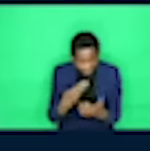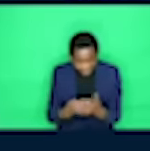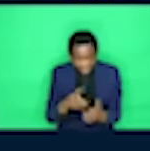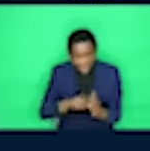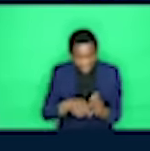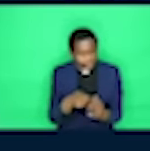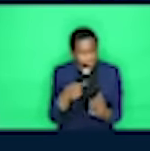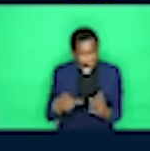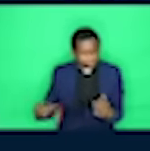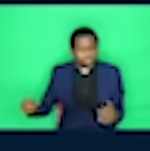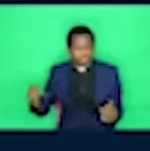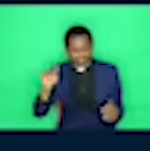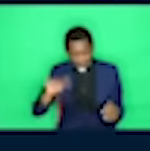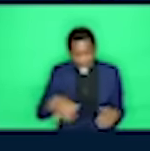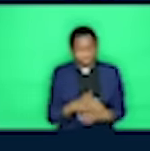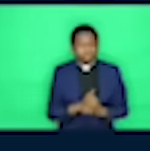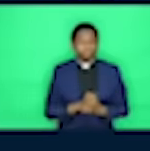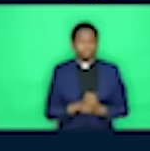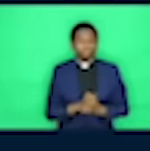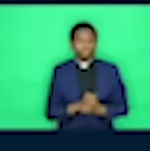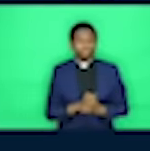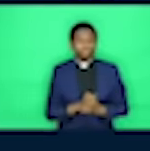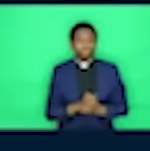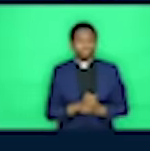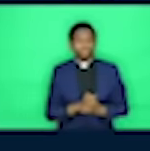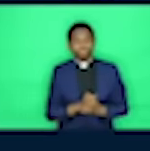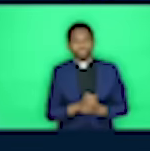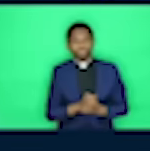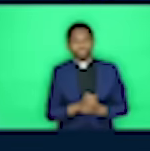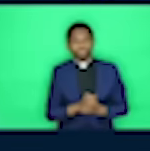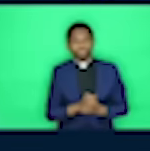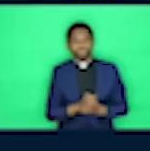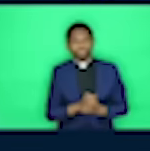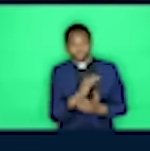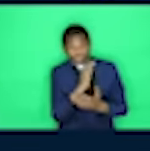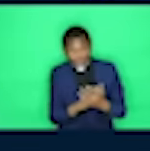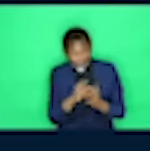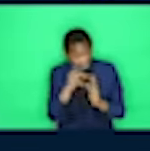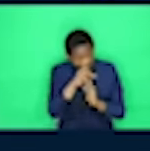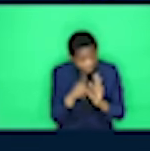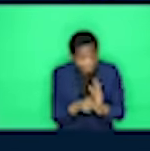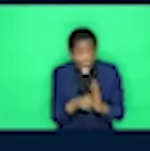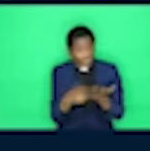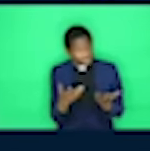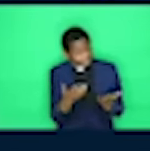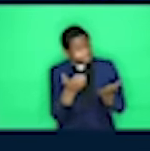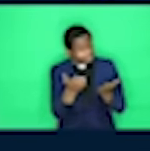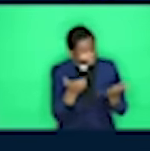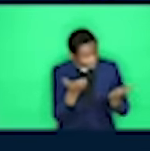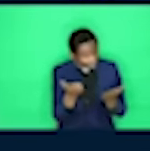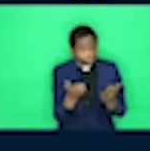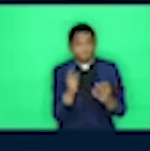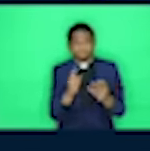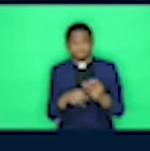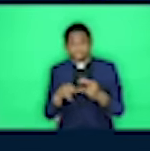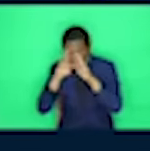he said, "Udi nyansa tutu ejapadie." And she said, "Kama, kama, kama." Now, some of the principles are service, sa? Respect for all,